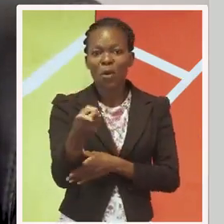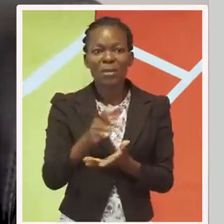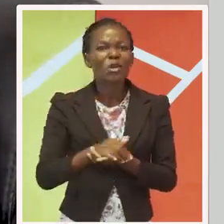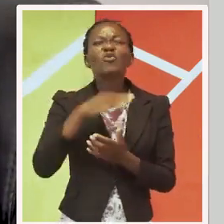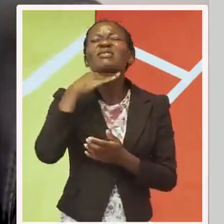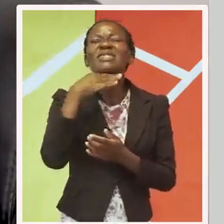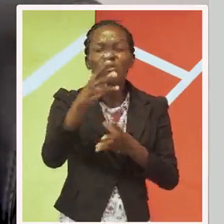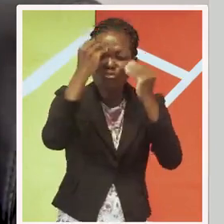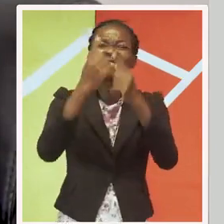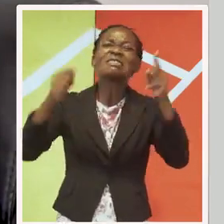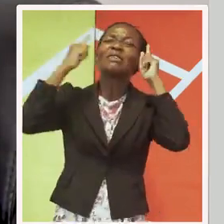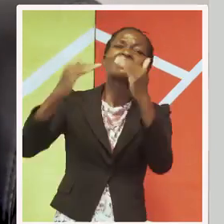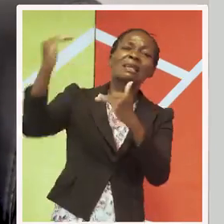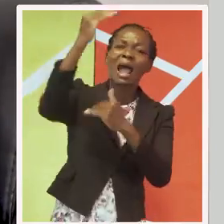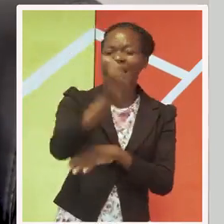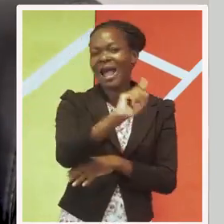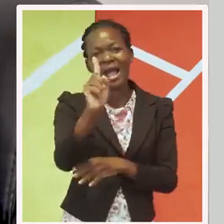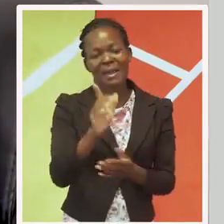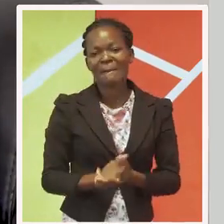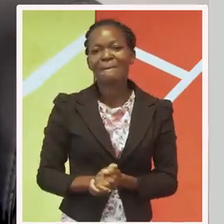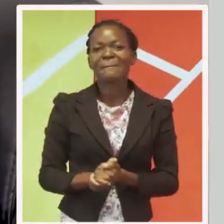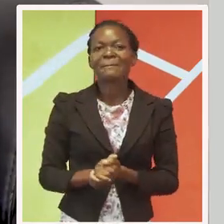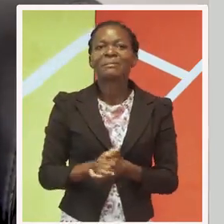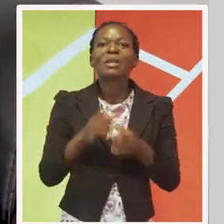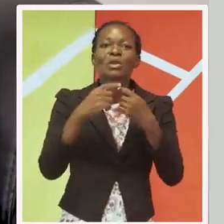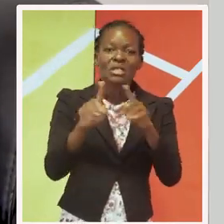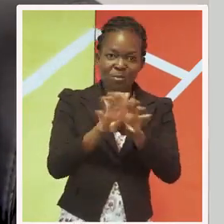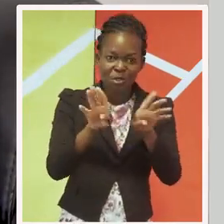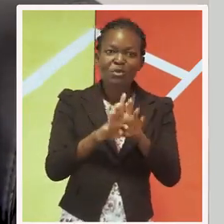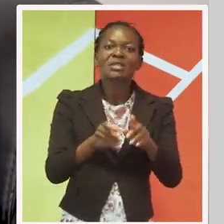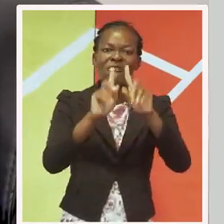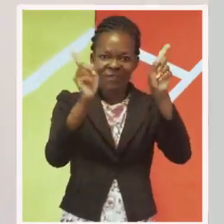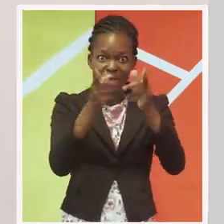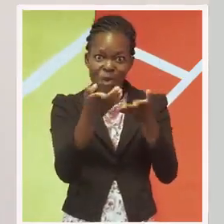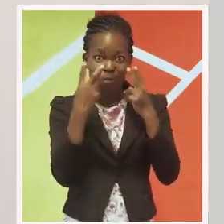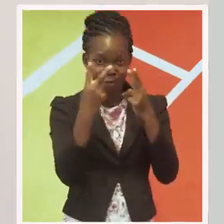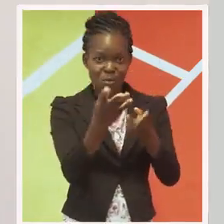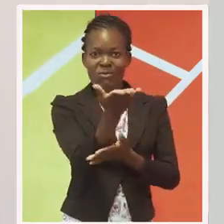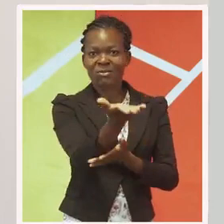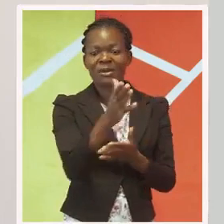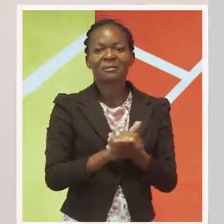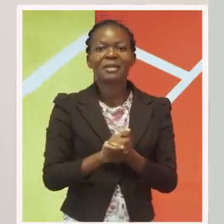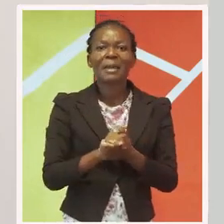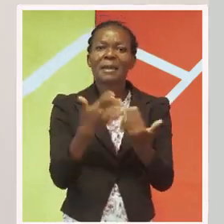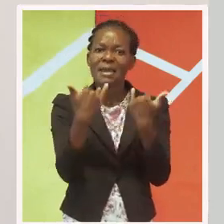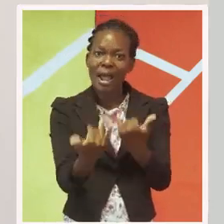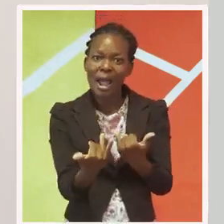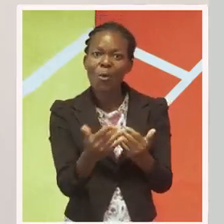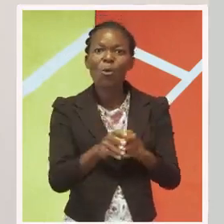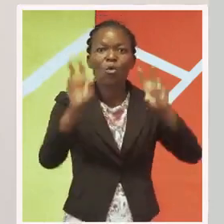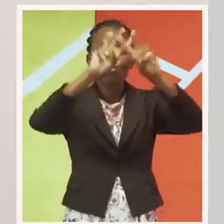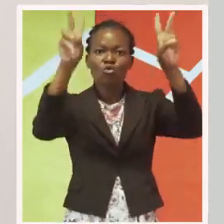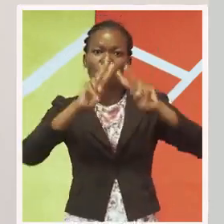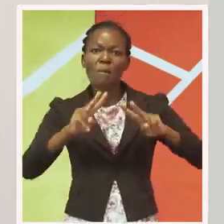not need to be an economist to be able to advocate for an economy that works for everyone. As laid out in this